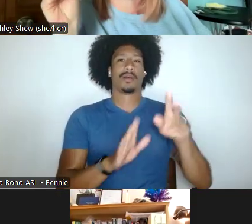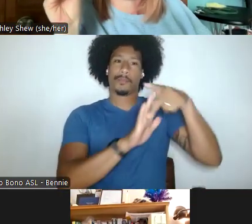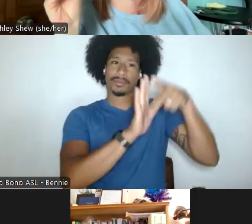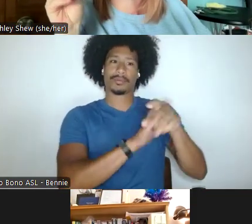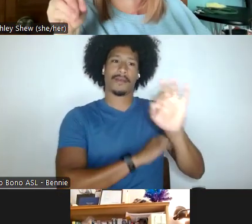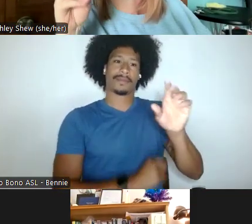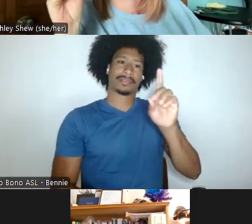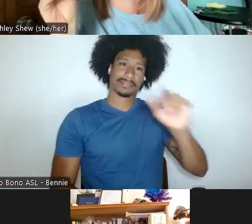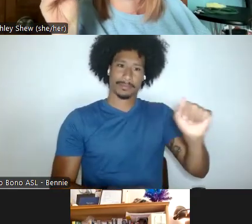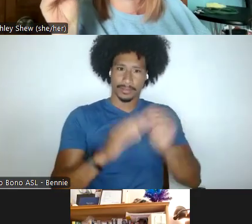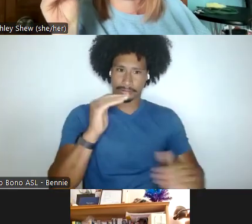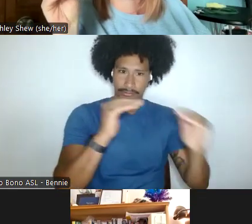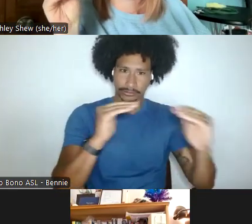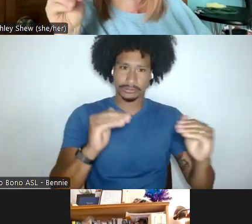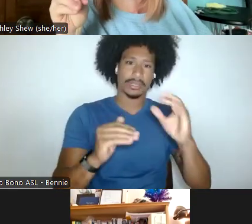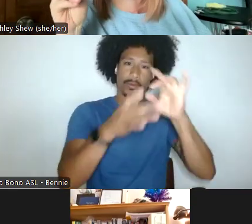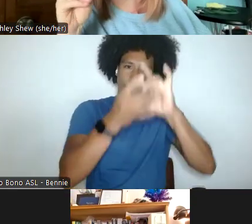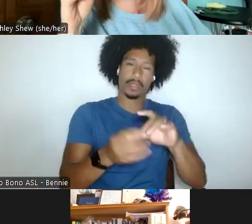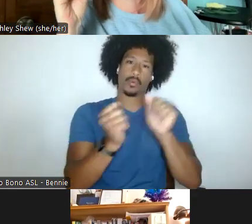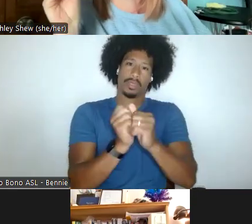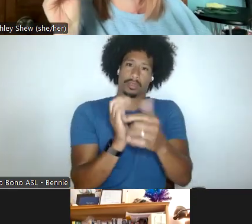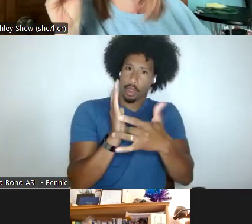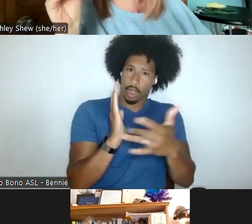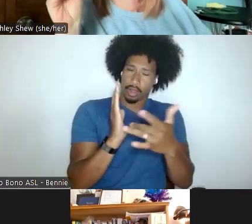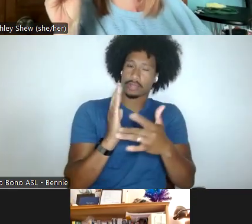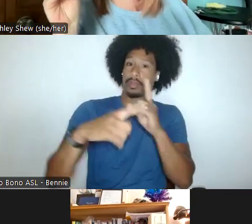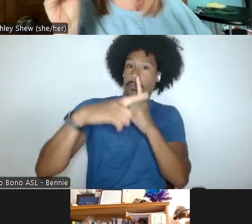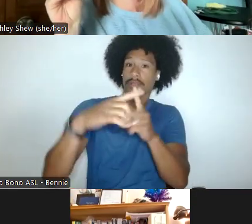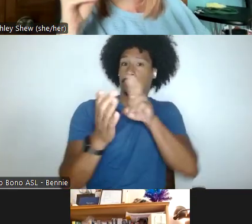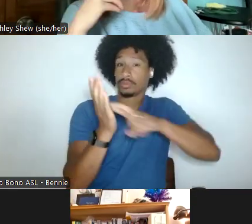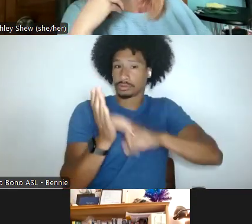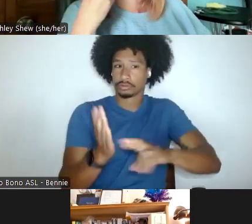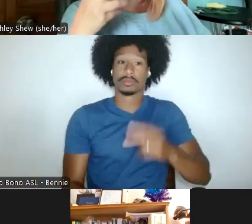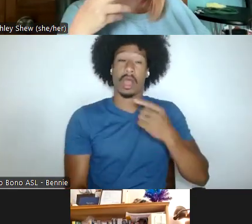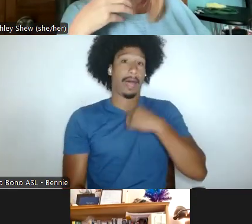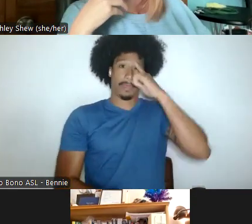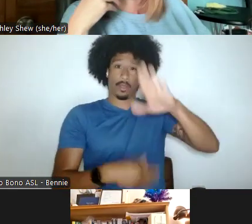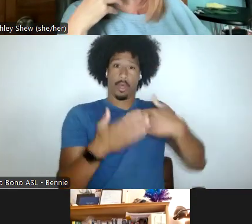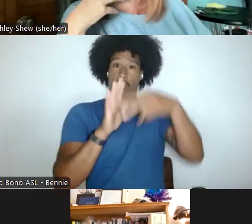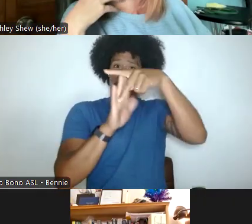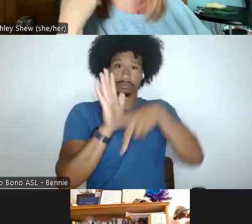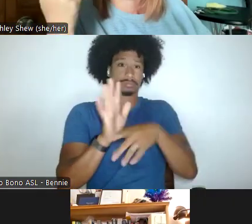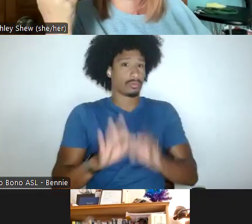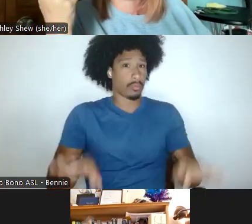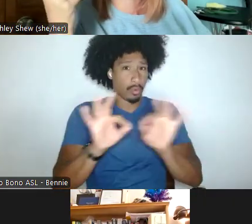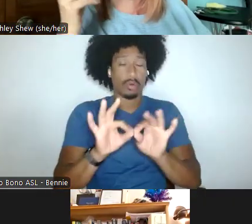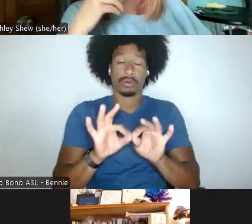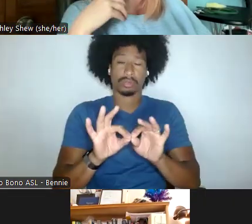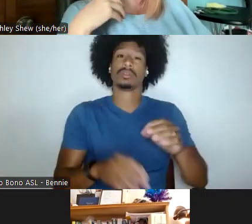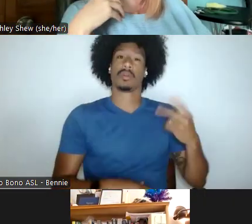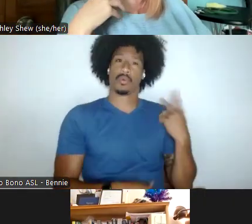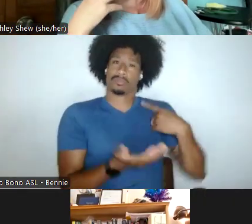disability technologies and research, right? I think all of the principles are really important. We end up talking about epistemic